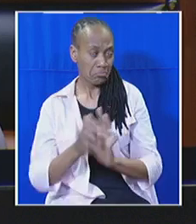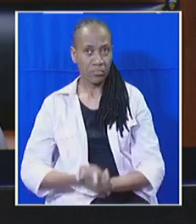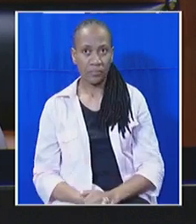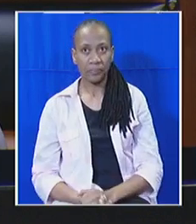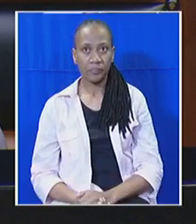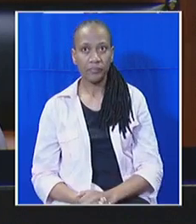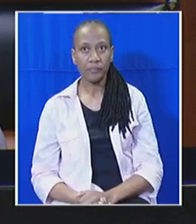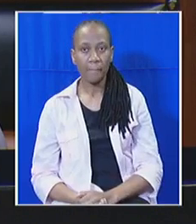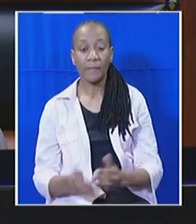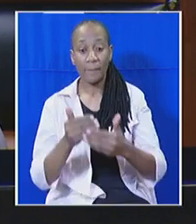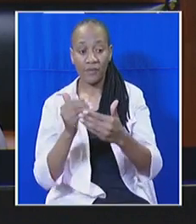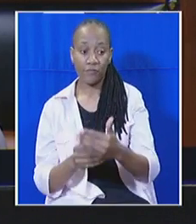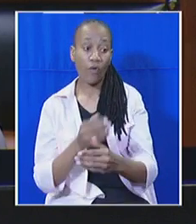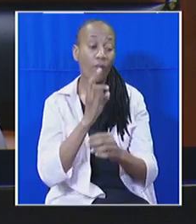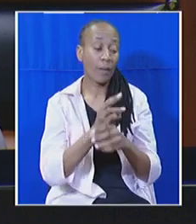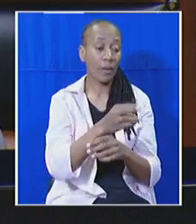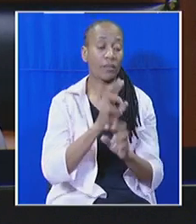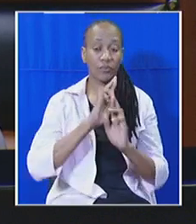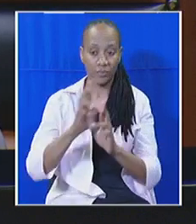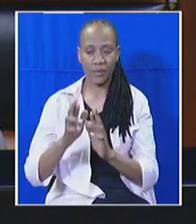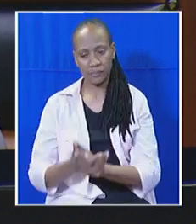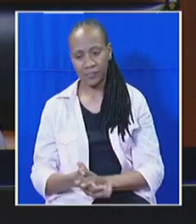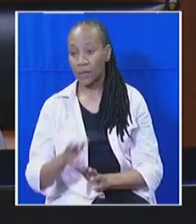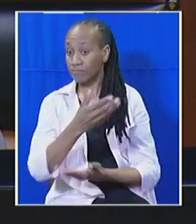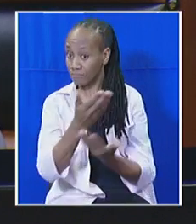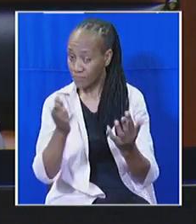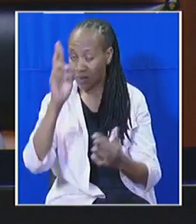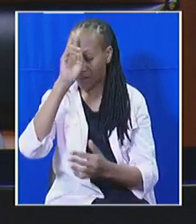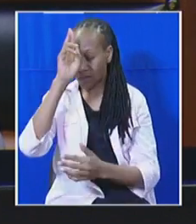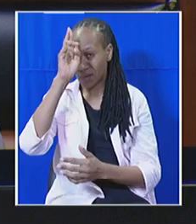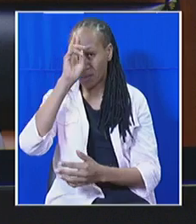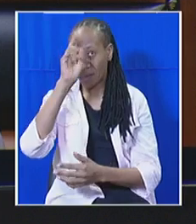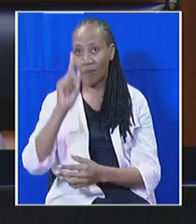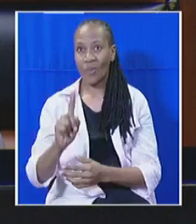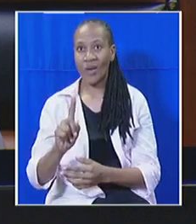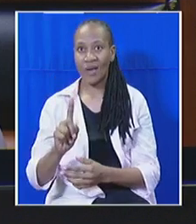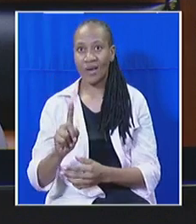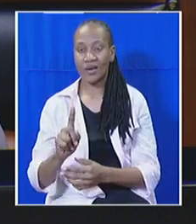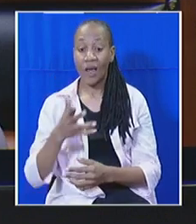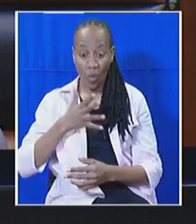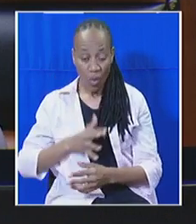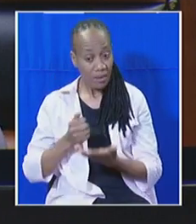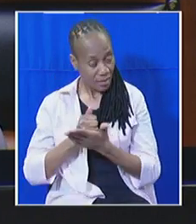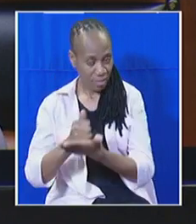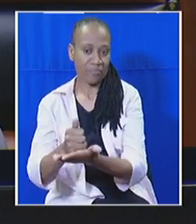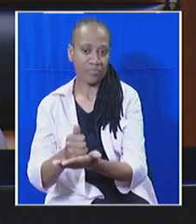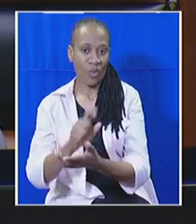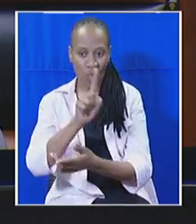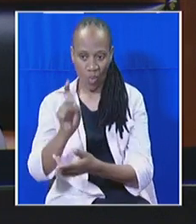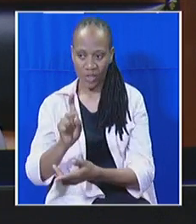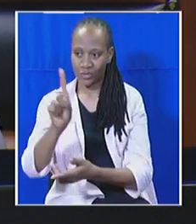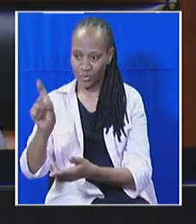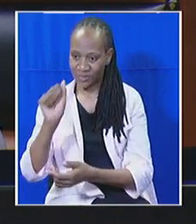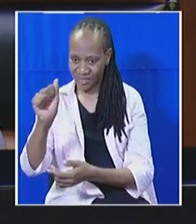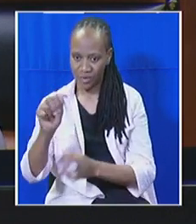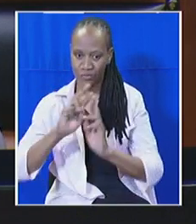Before fetola ke a leboga mme ke kopa gore re gopotsane gore ke batla dipotso tsa lena di arabiwe empa a re sticken to